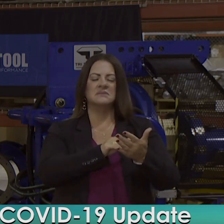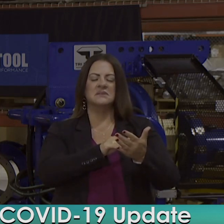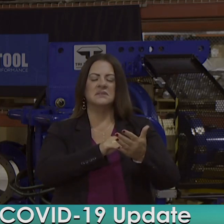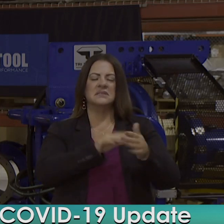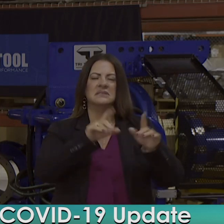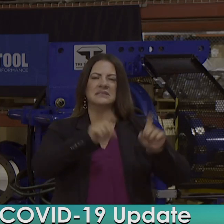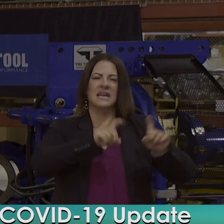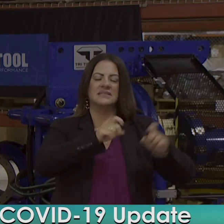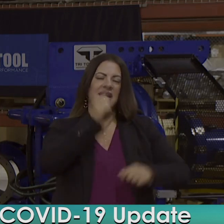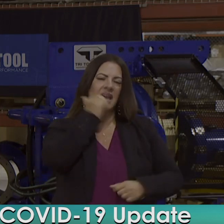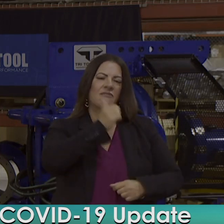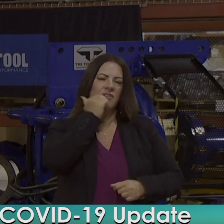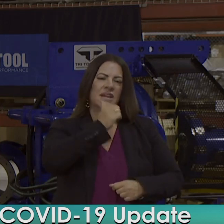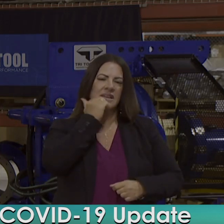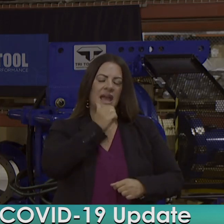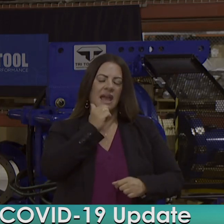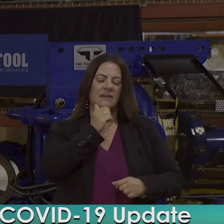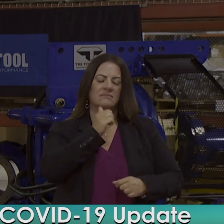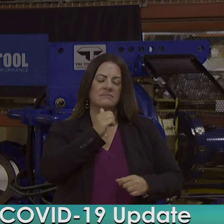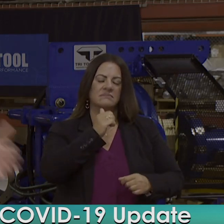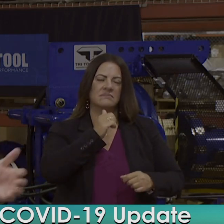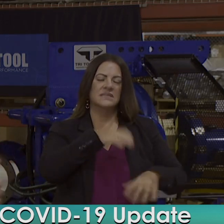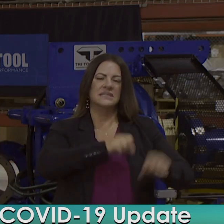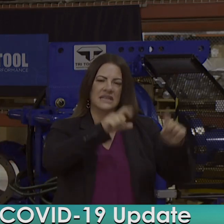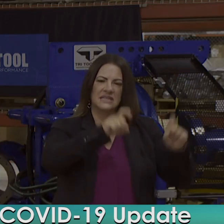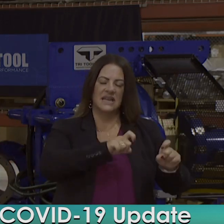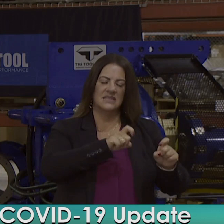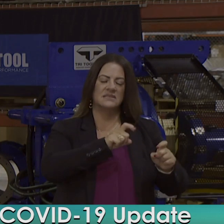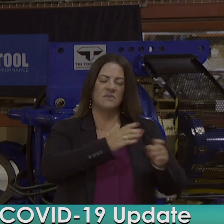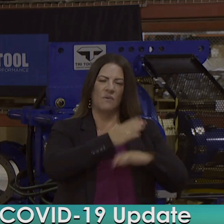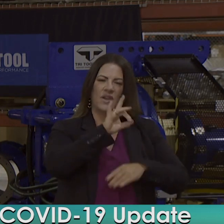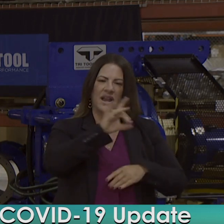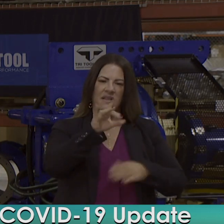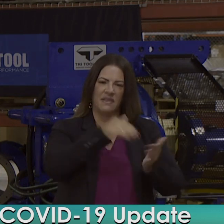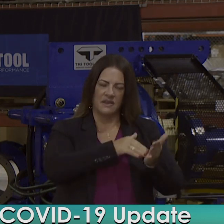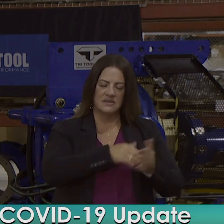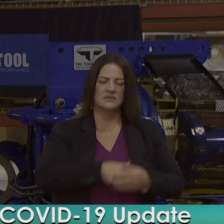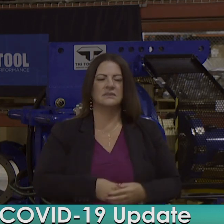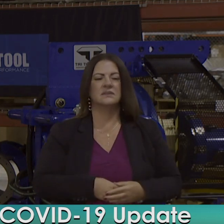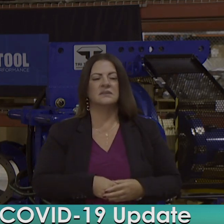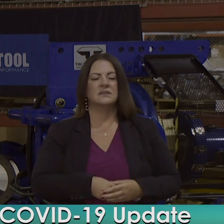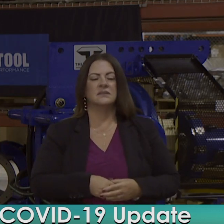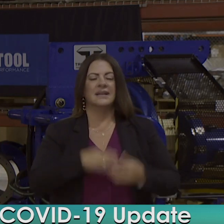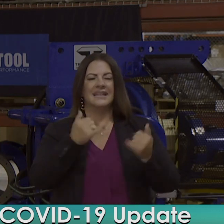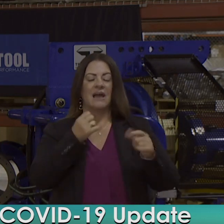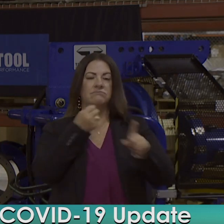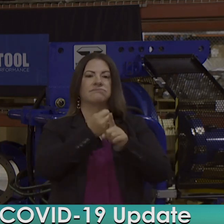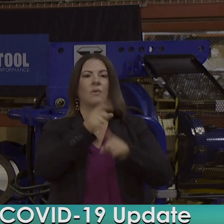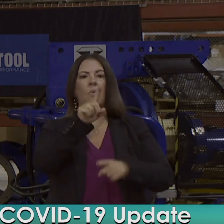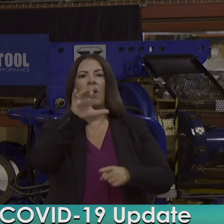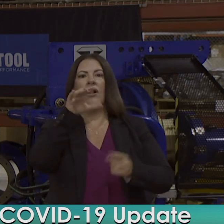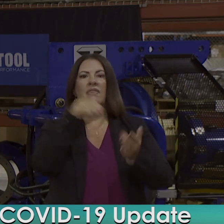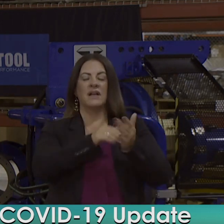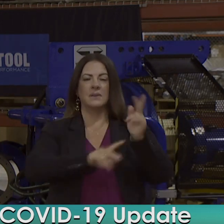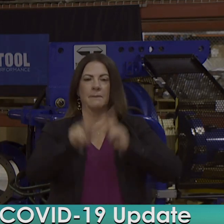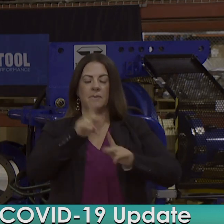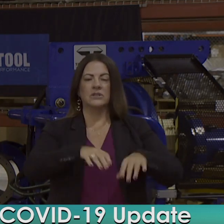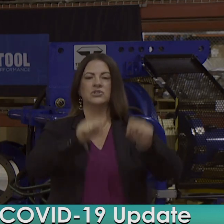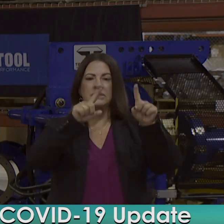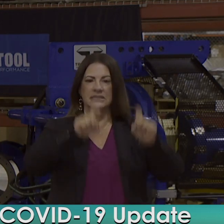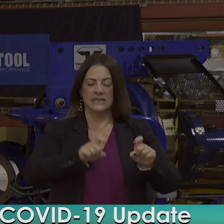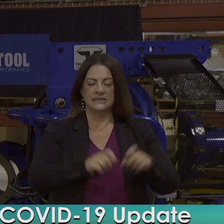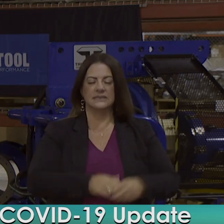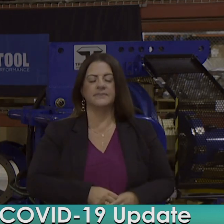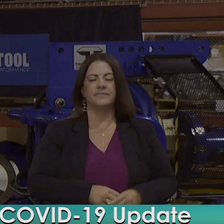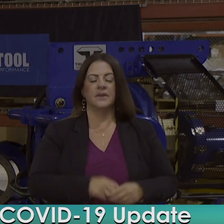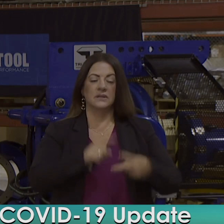last 7-day period. That 100+ thousand testing marked certainly a milestone in the state. I want to say two things